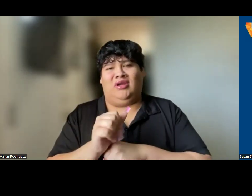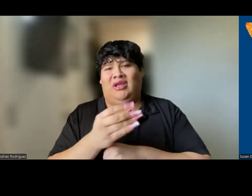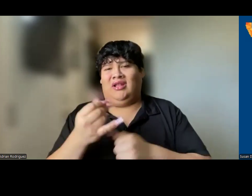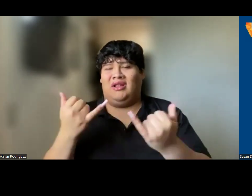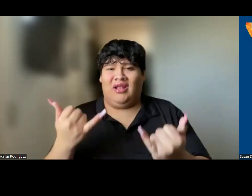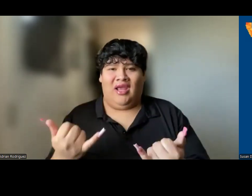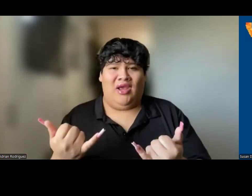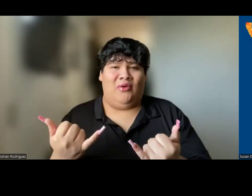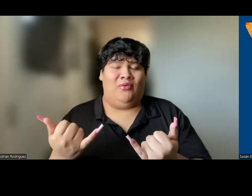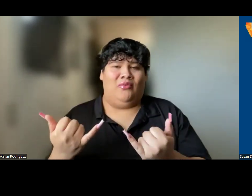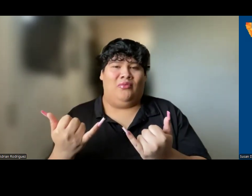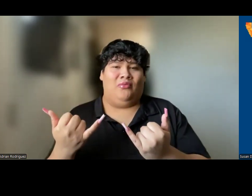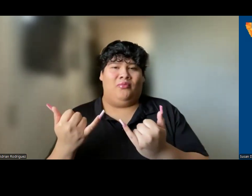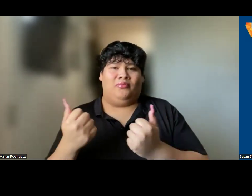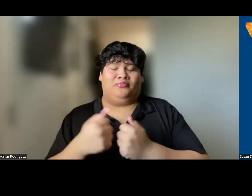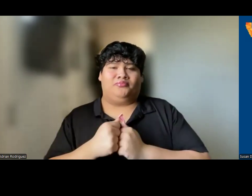it's